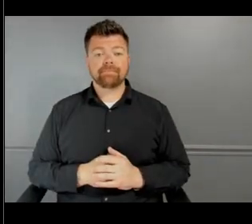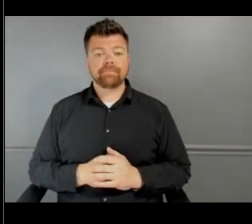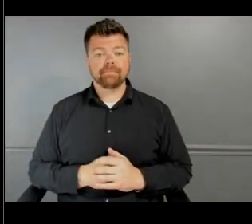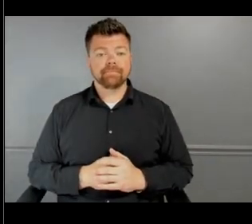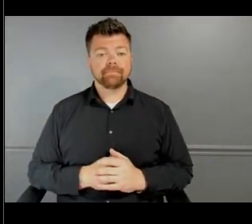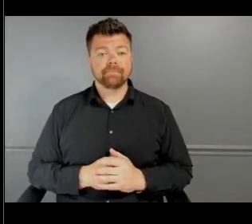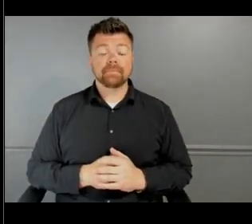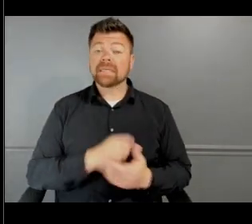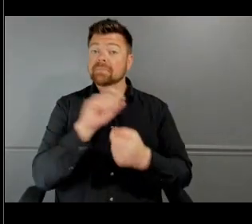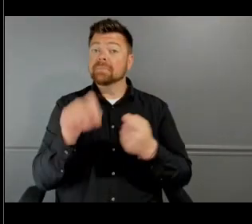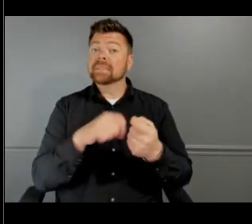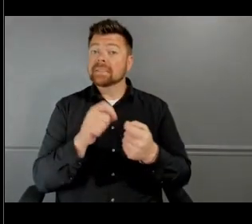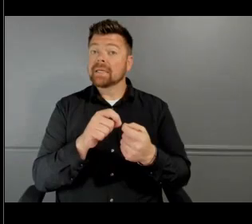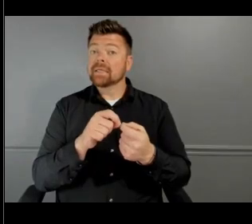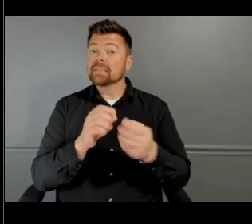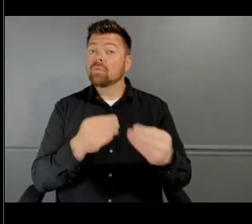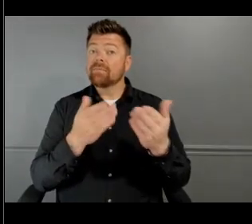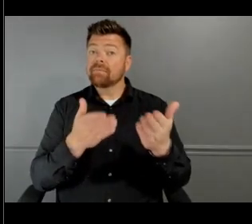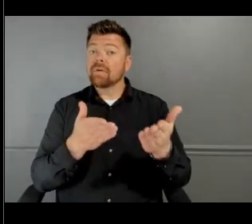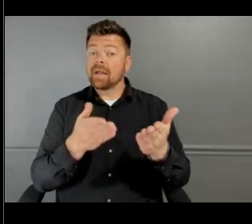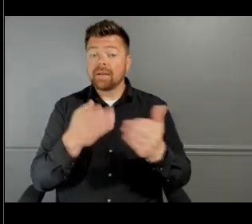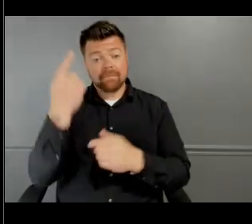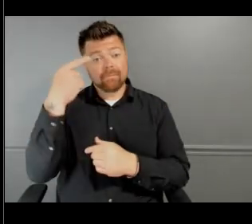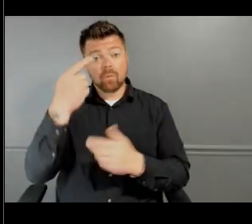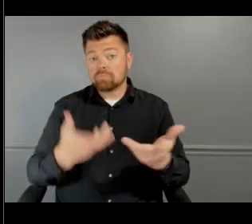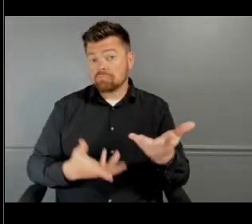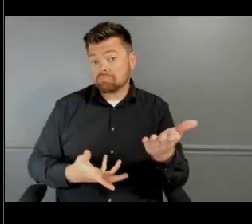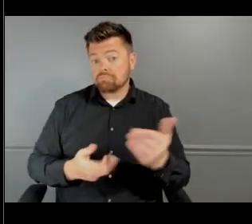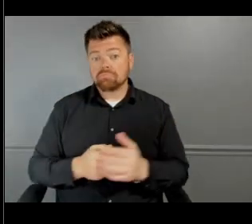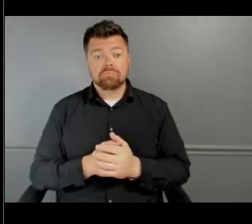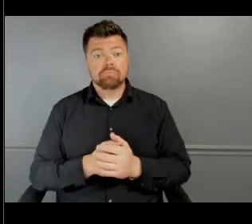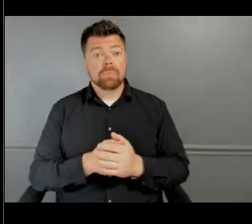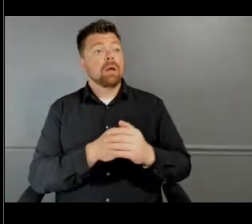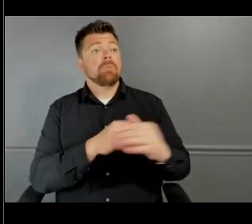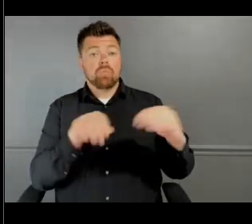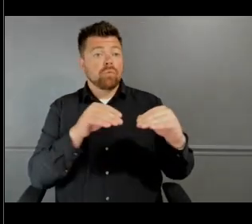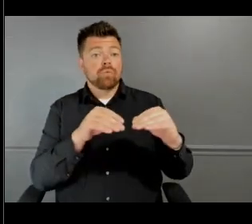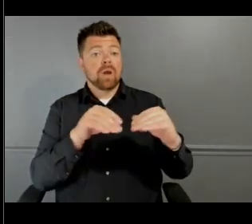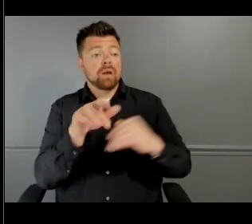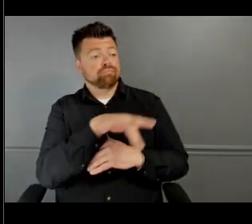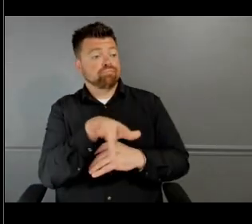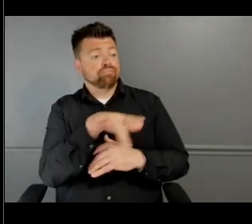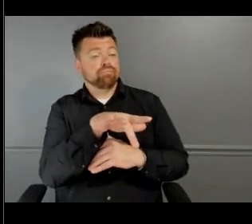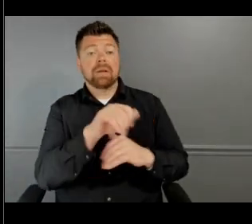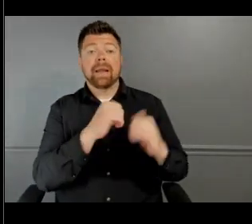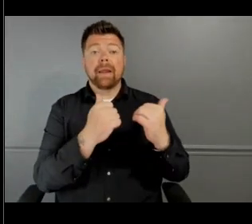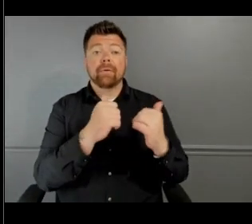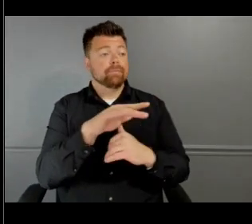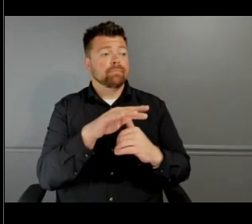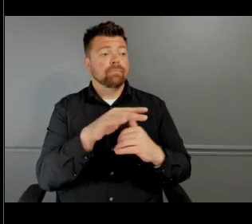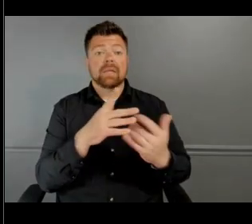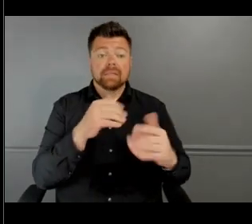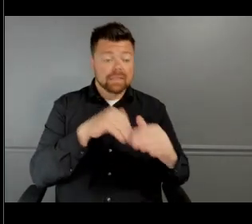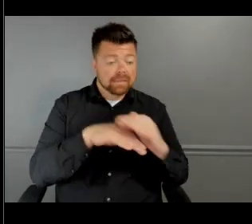The specifications provide for maneuvering space within the bathroom